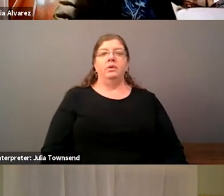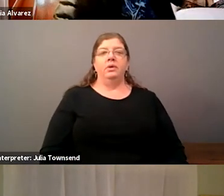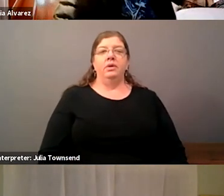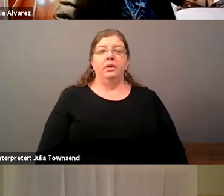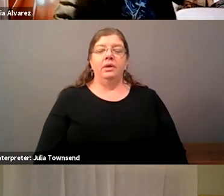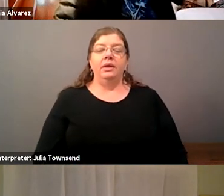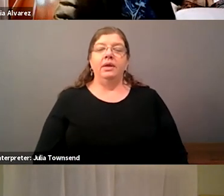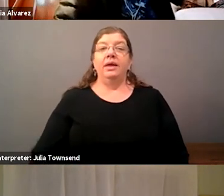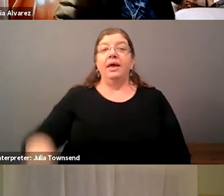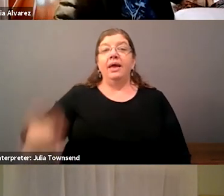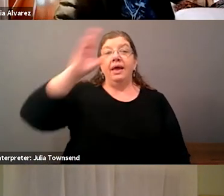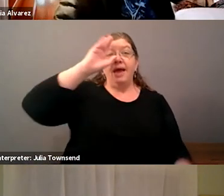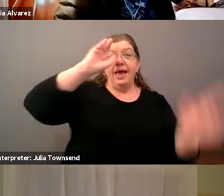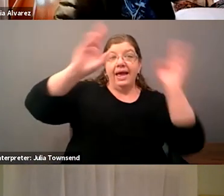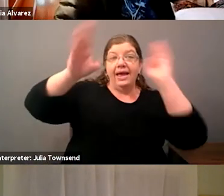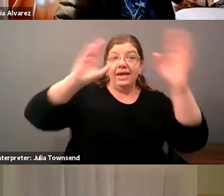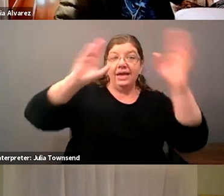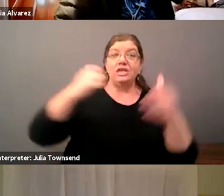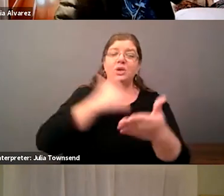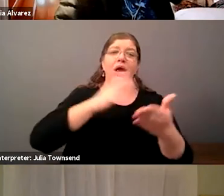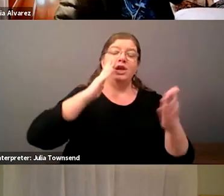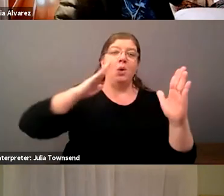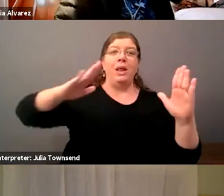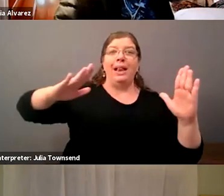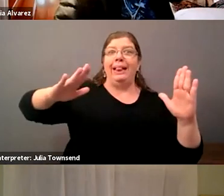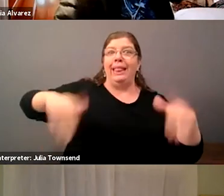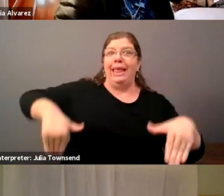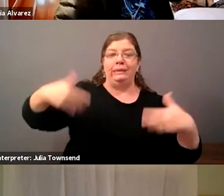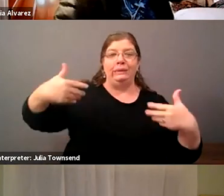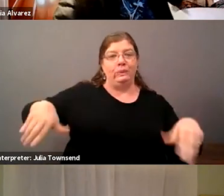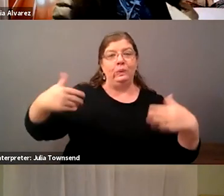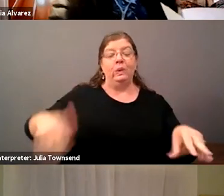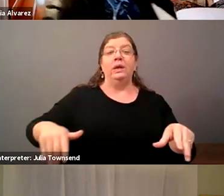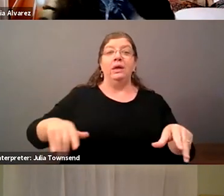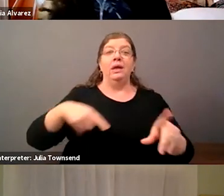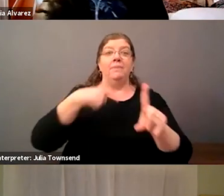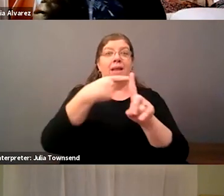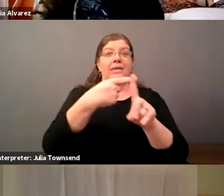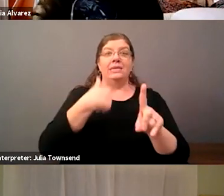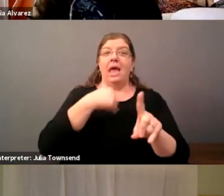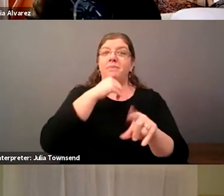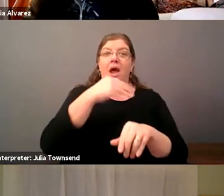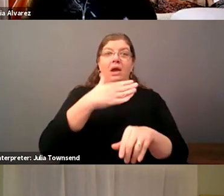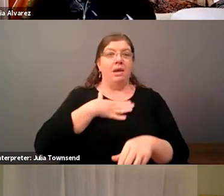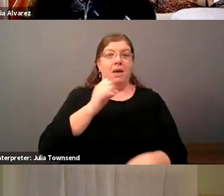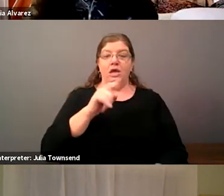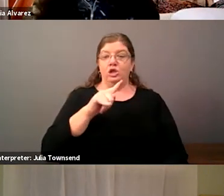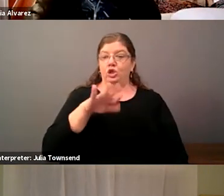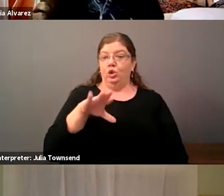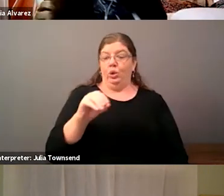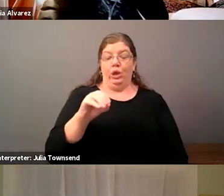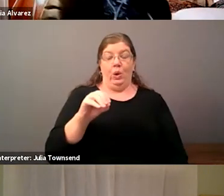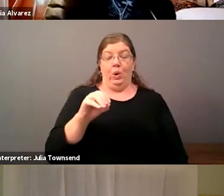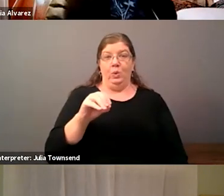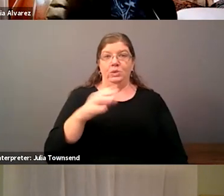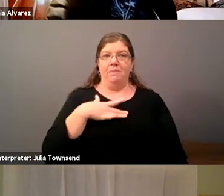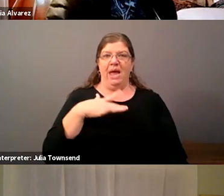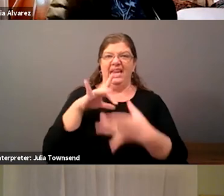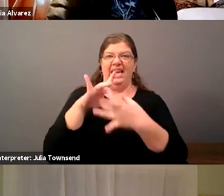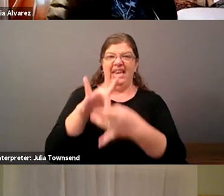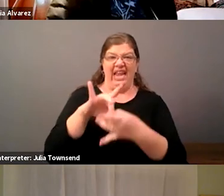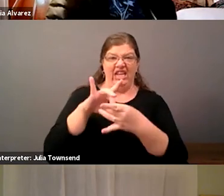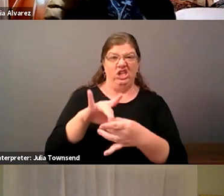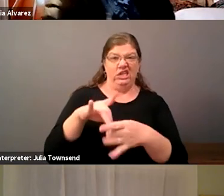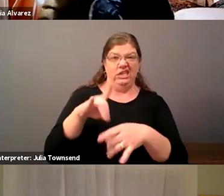yeah hi guys i'm sorry i know it's late and i also am not at my studio and so my um connection may be a